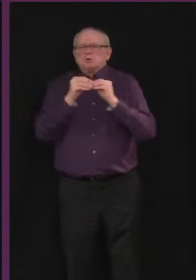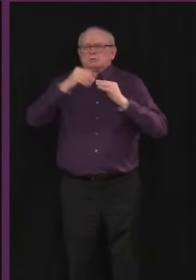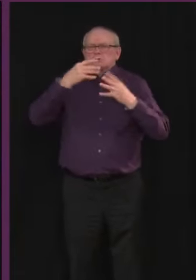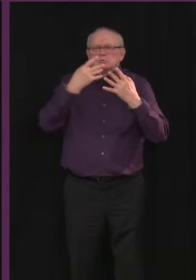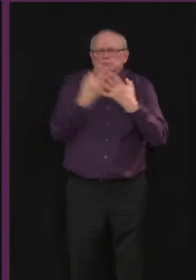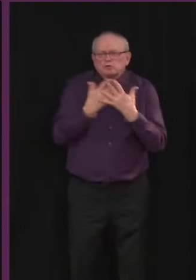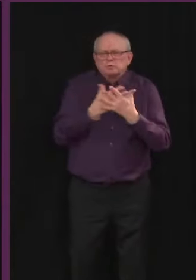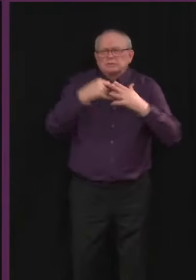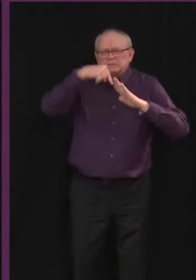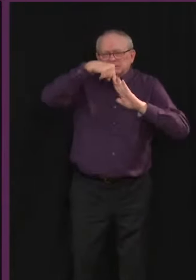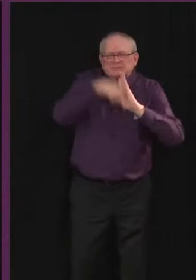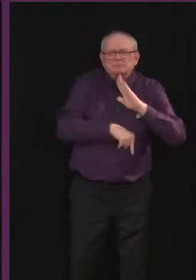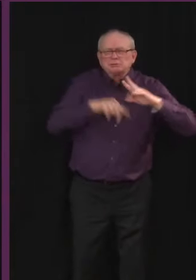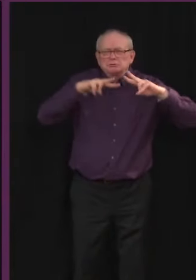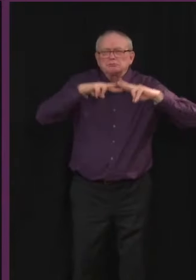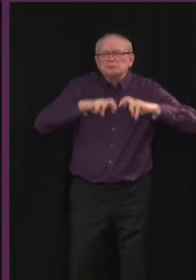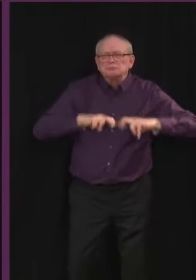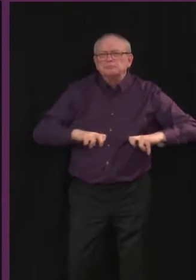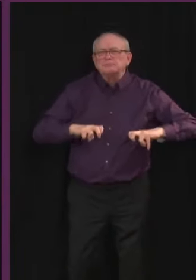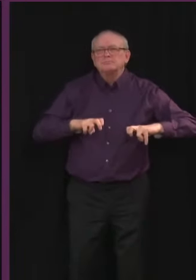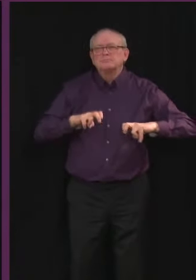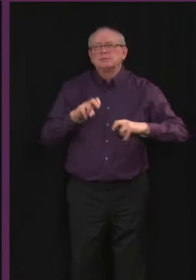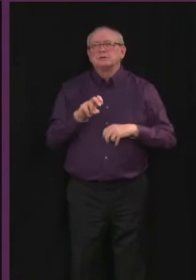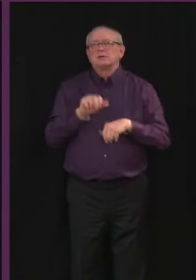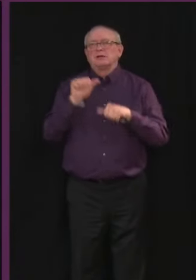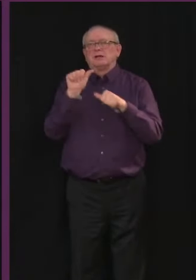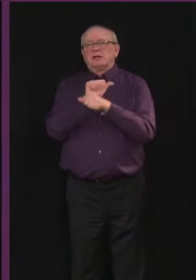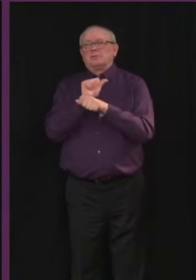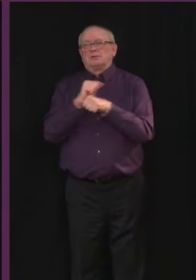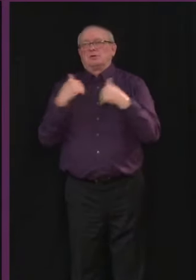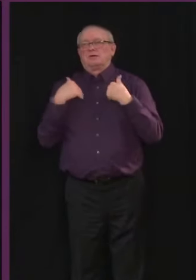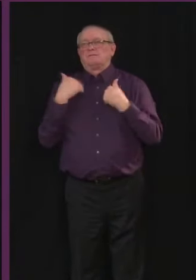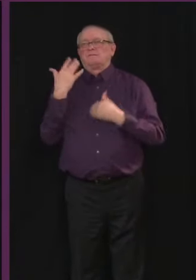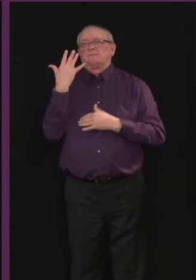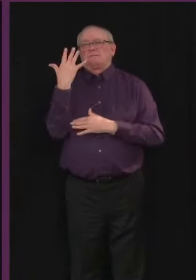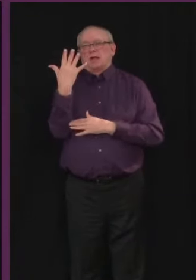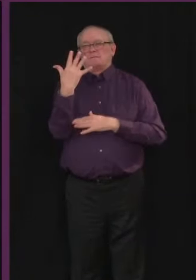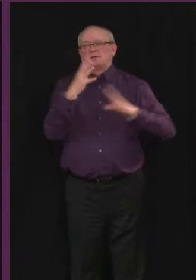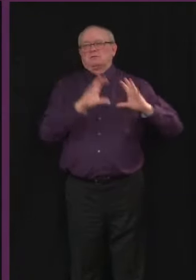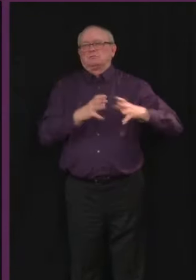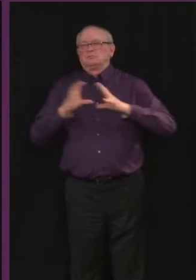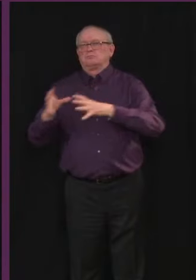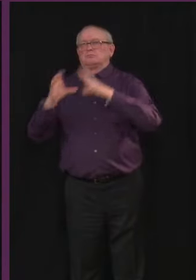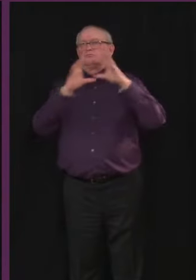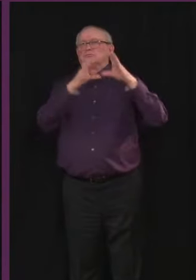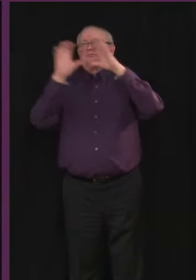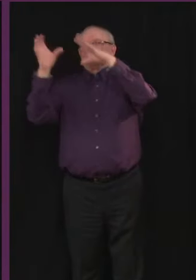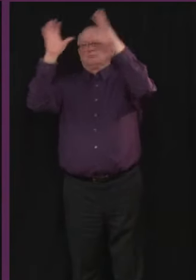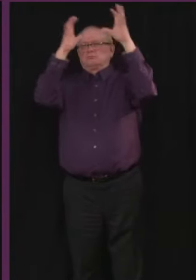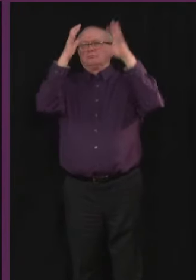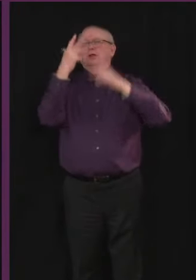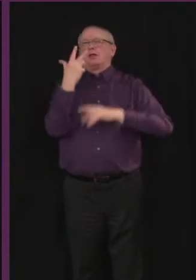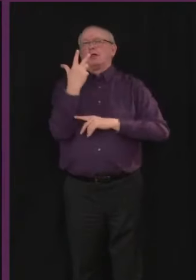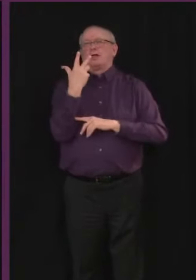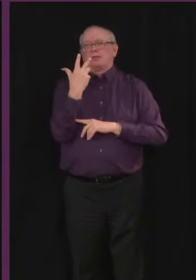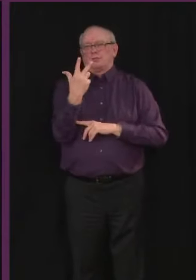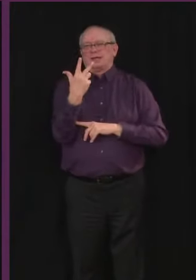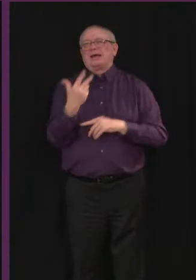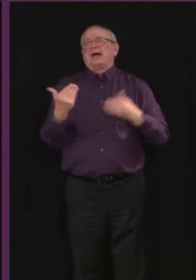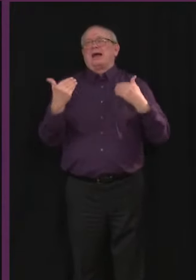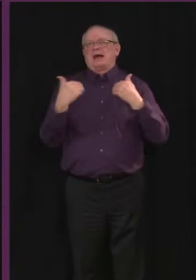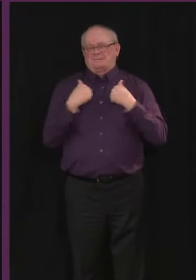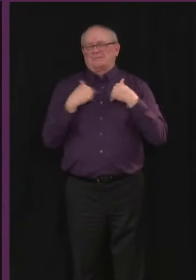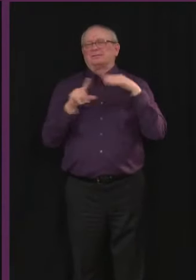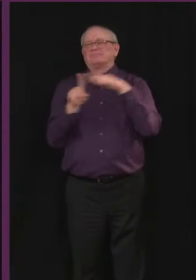5 zones. So Calgary, Central Zone, and Edmonton are the zones where we have seen variant cases identified. We have not seen any